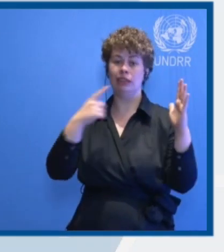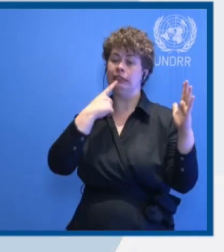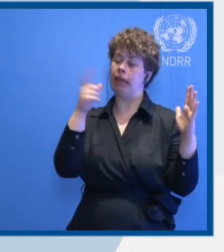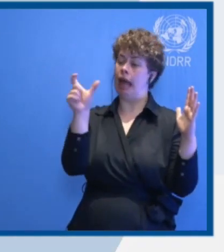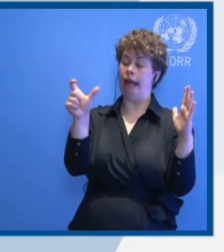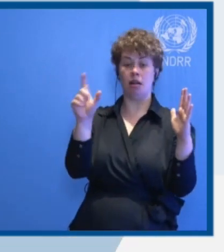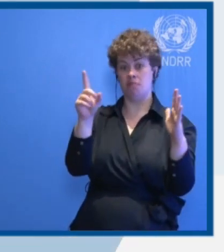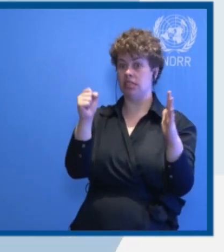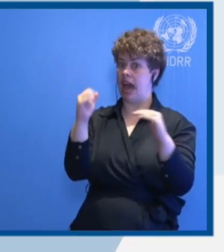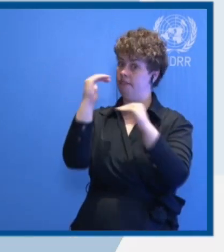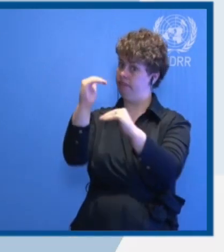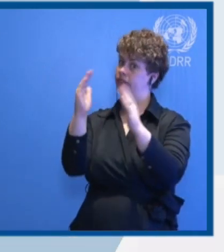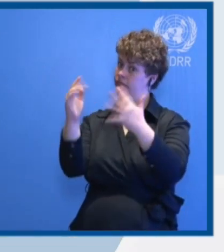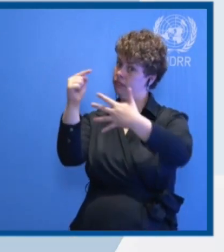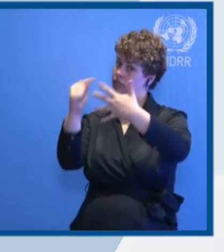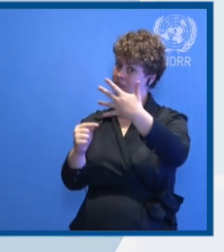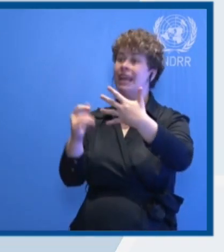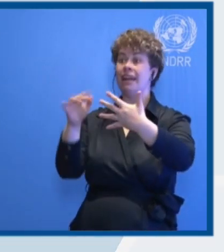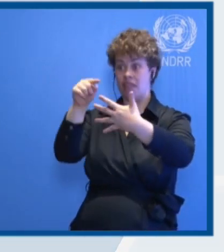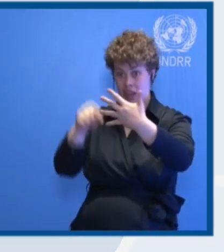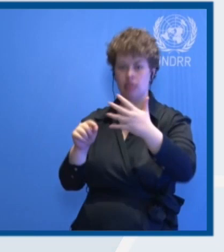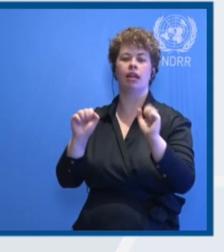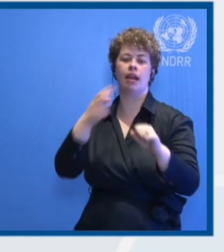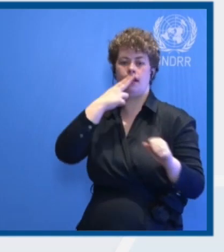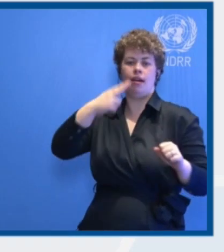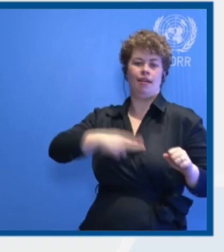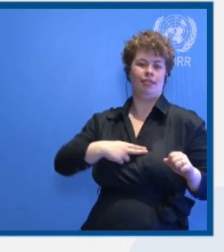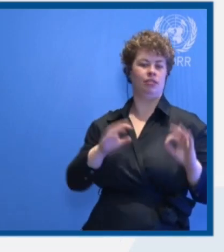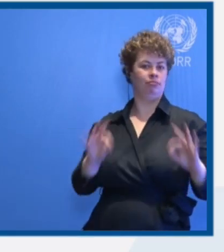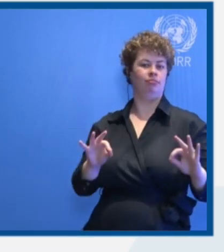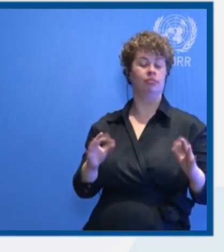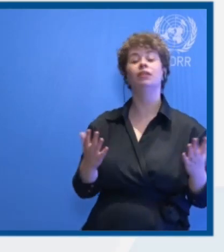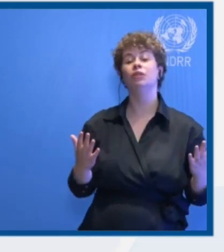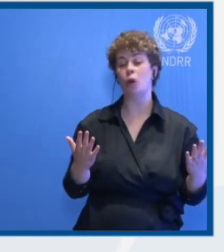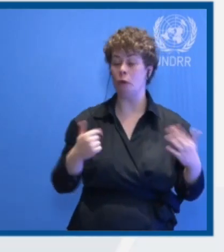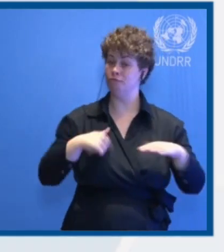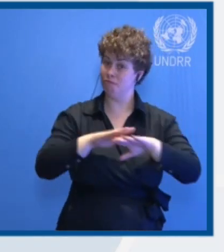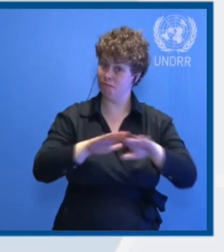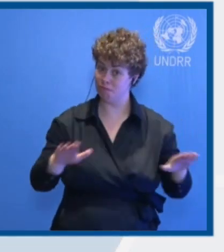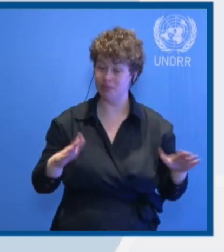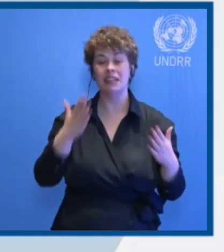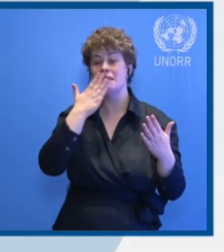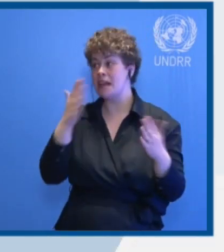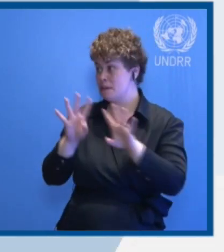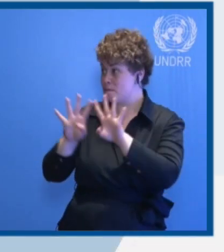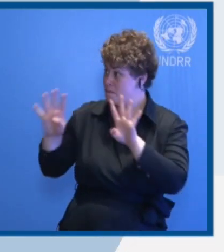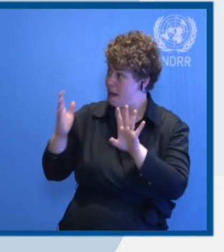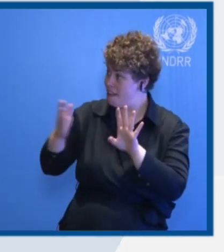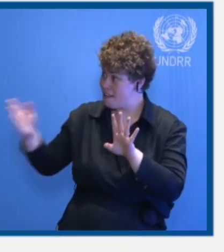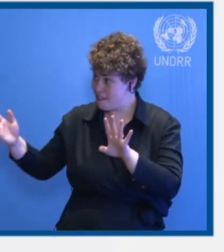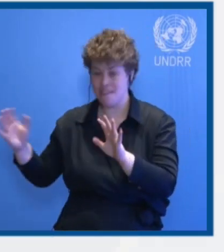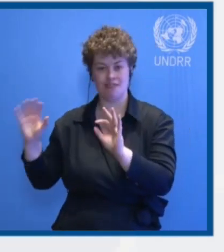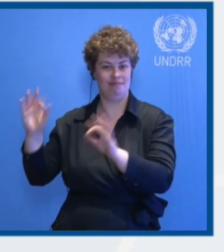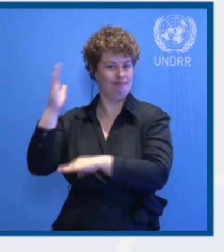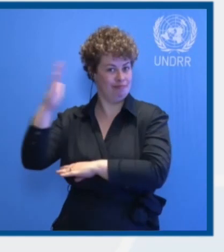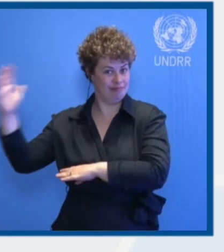But I want to end here by thanking all our panelists this morning for their contributions, and for thanking each one of you